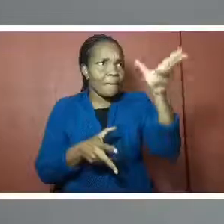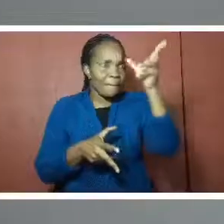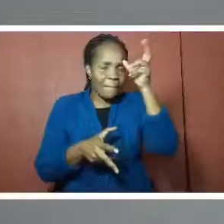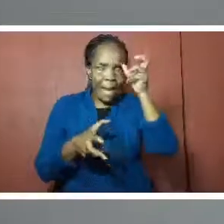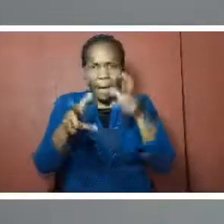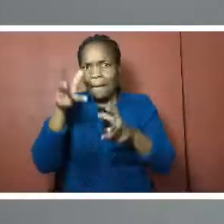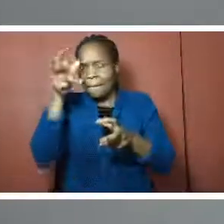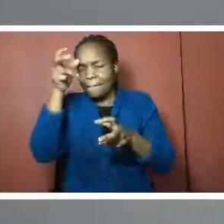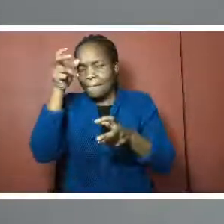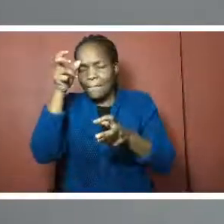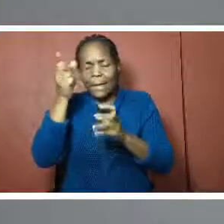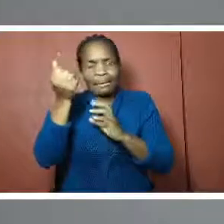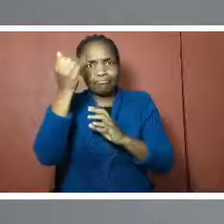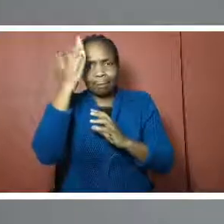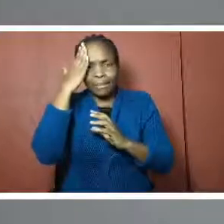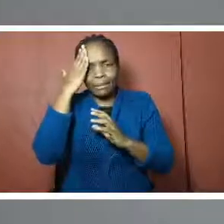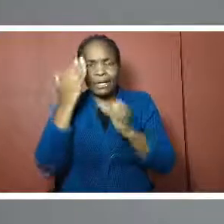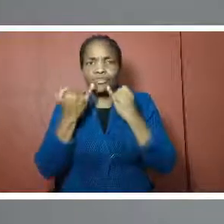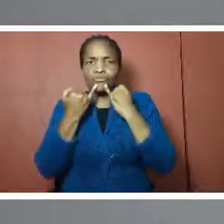That's amazing. Yeah. Because